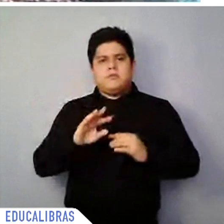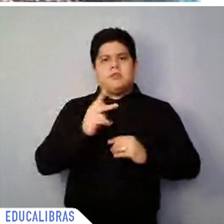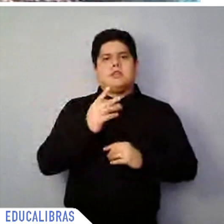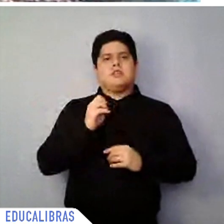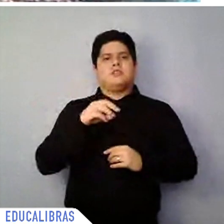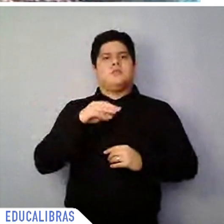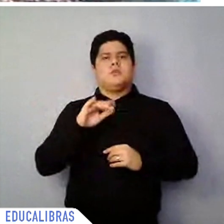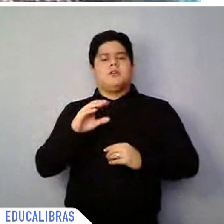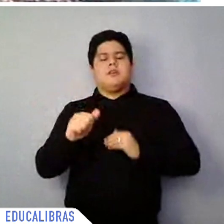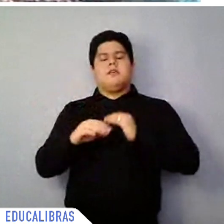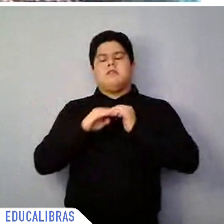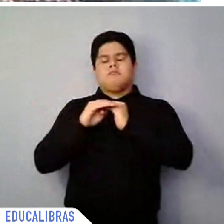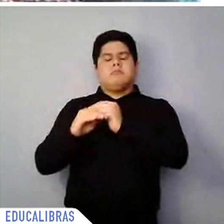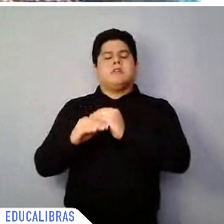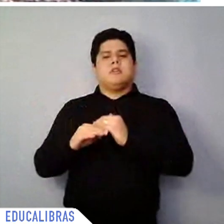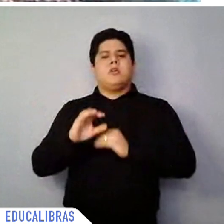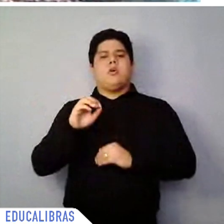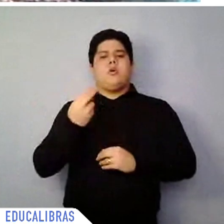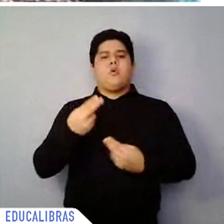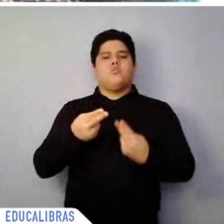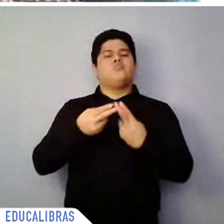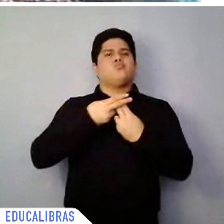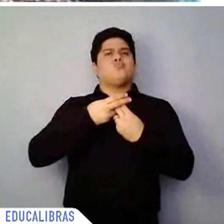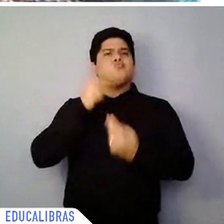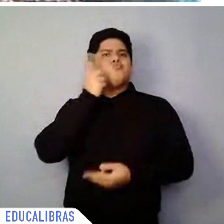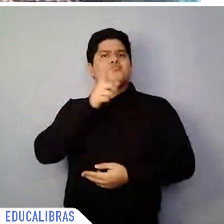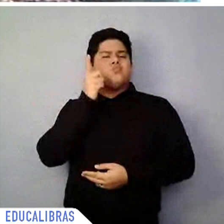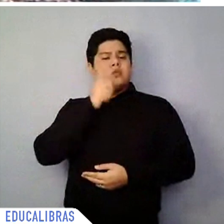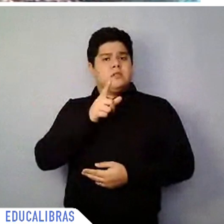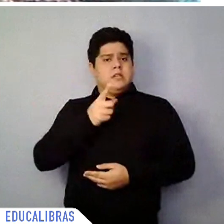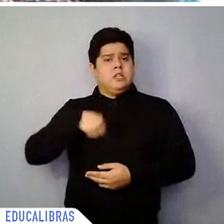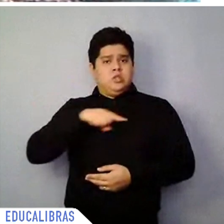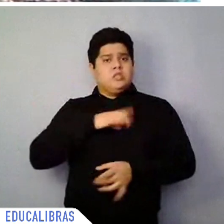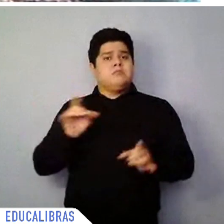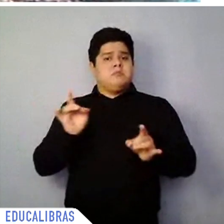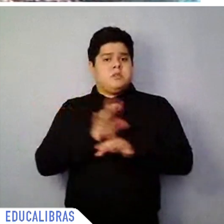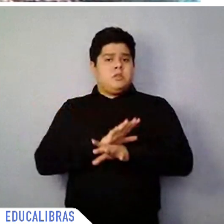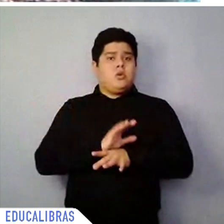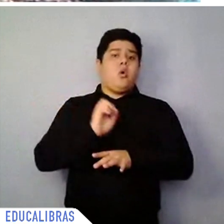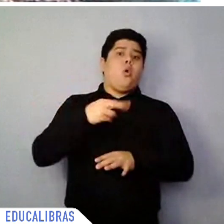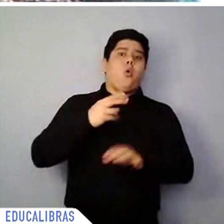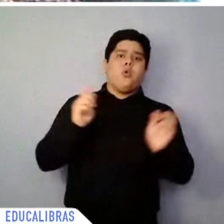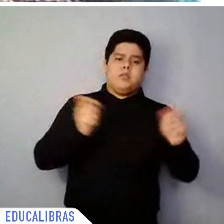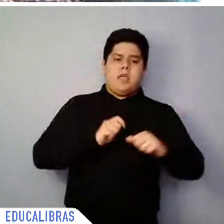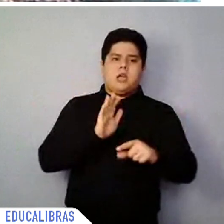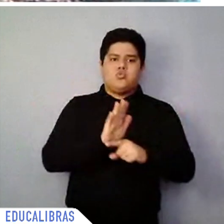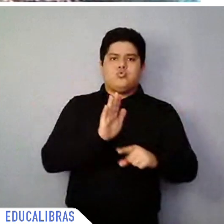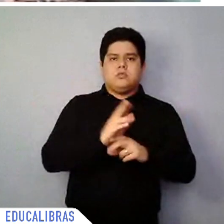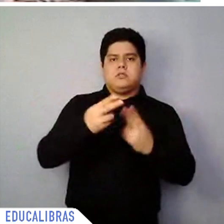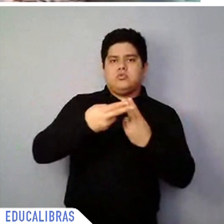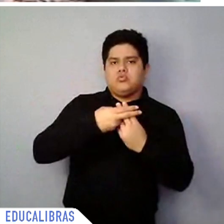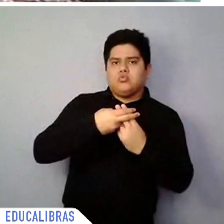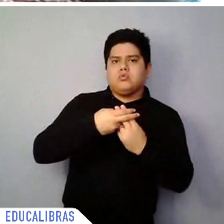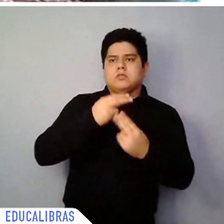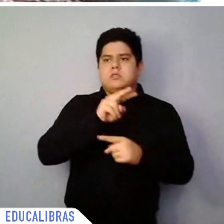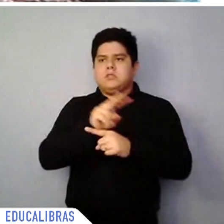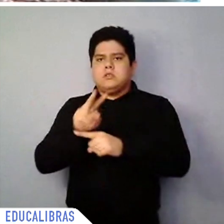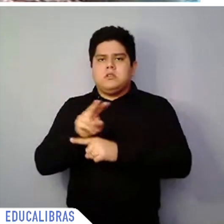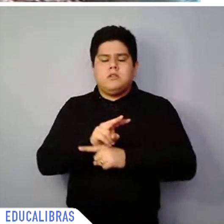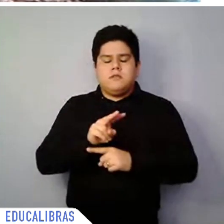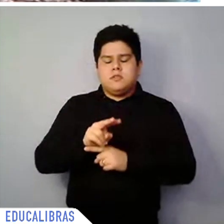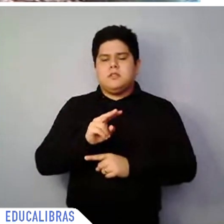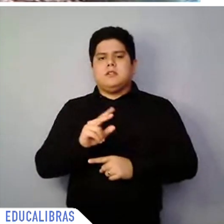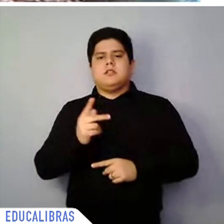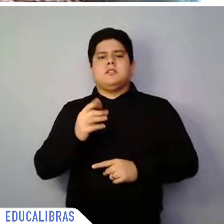Or what has to happen in order for us to help with this partnership and the surveillance? Can we prepare